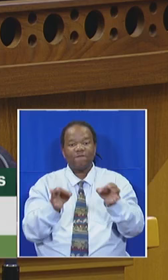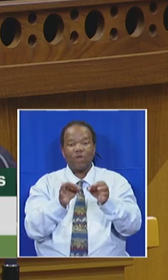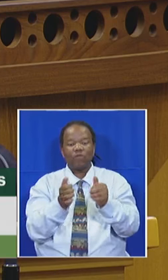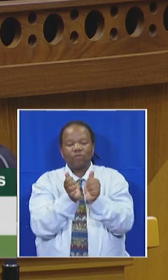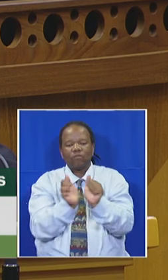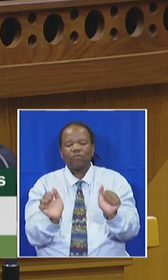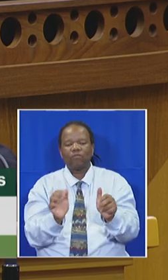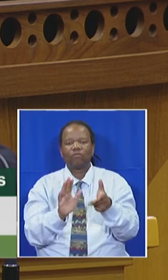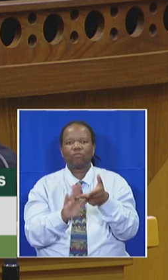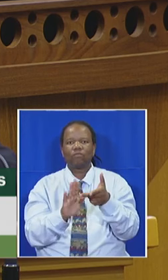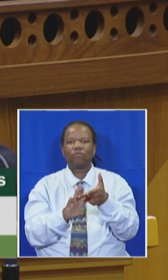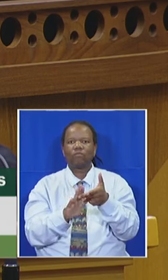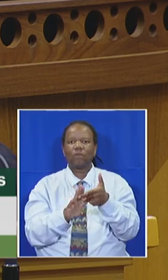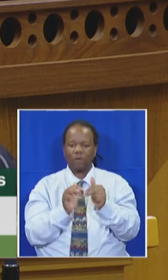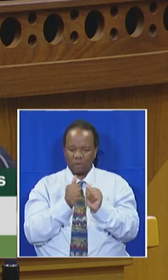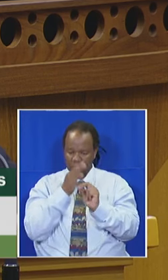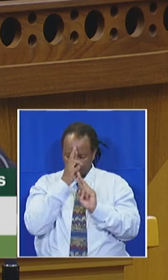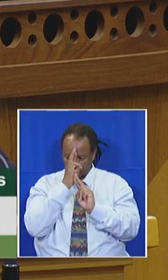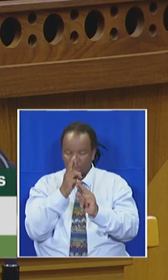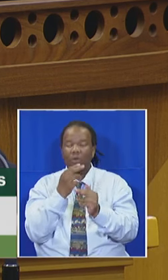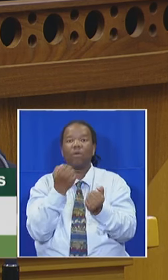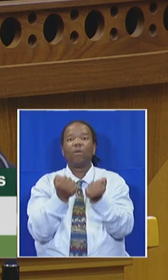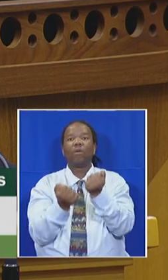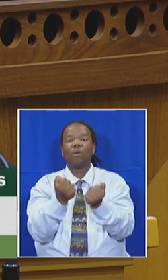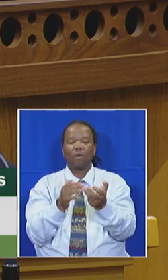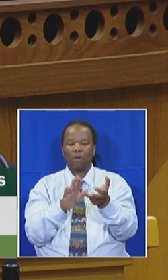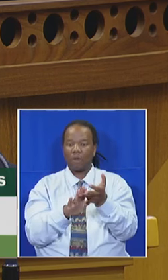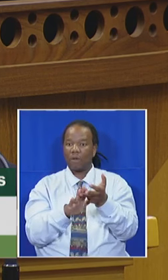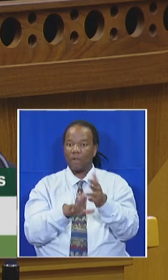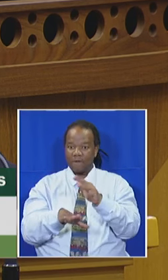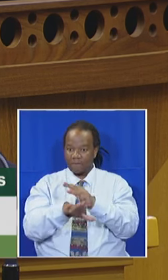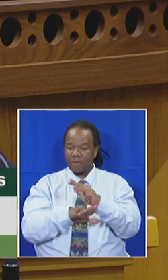social justice, and fundamental human rights.